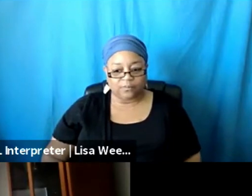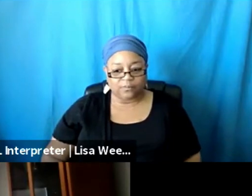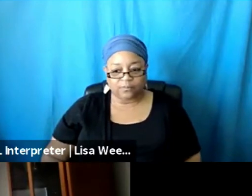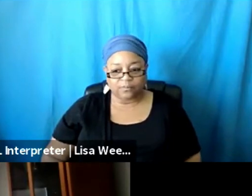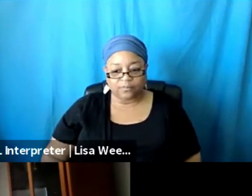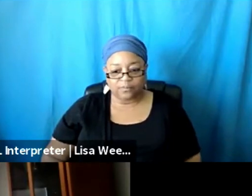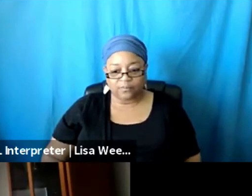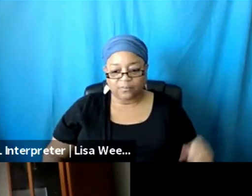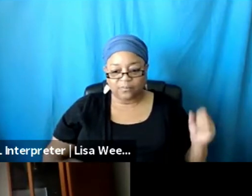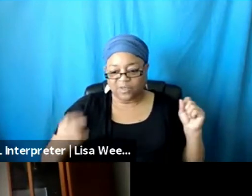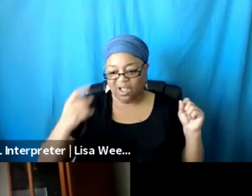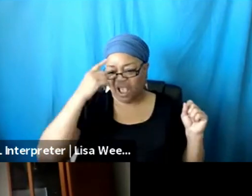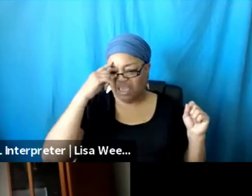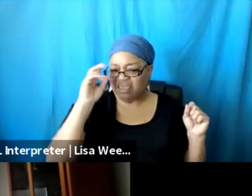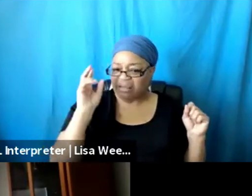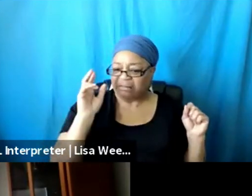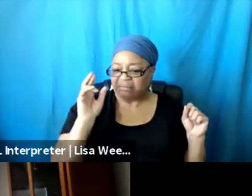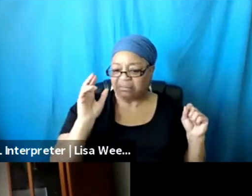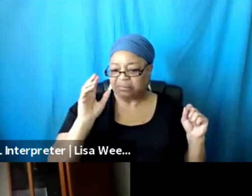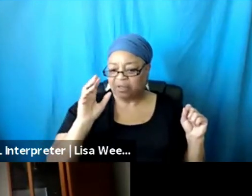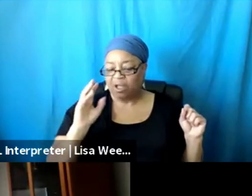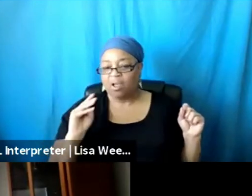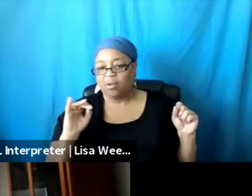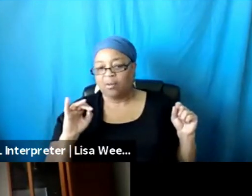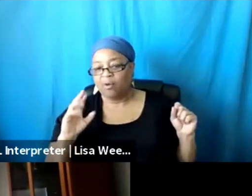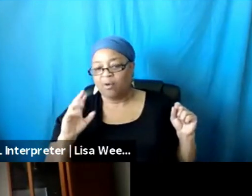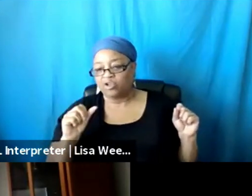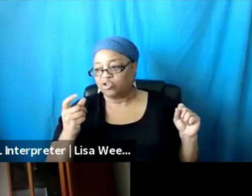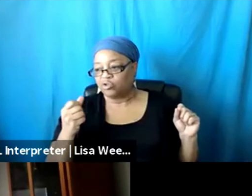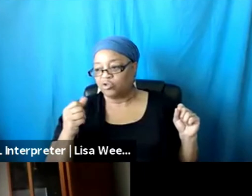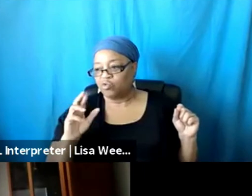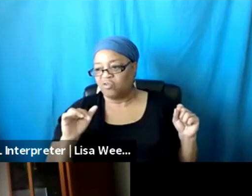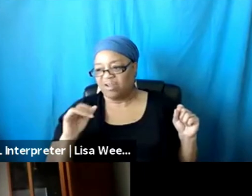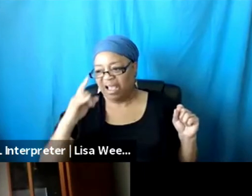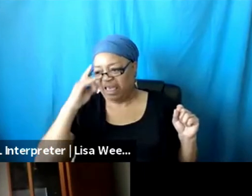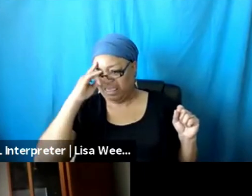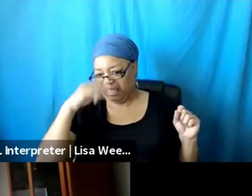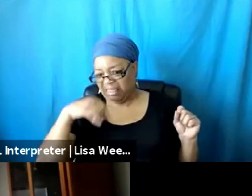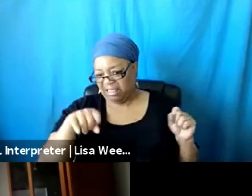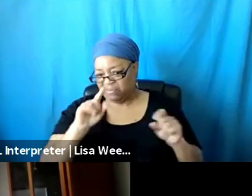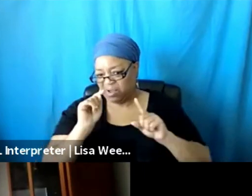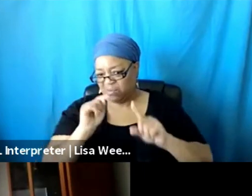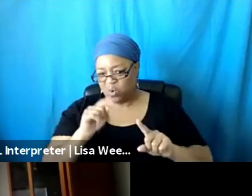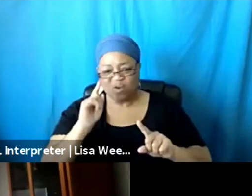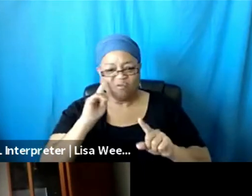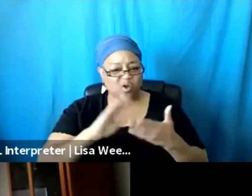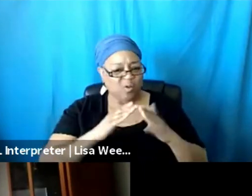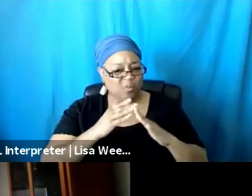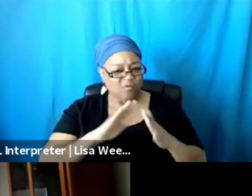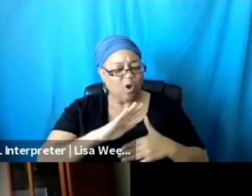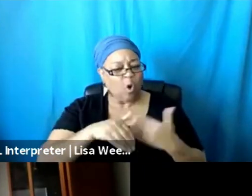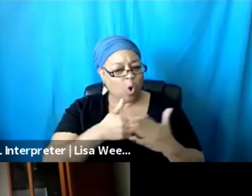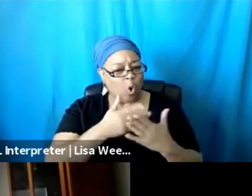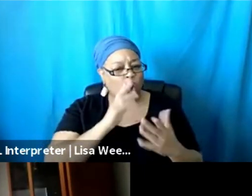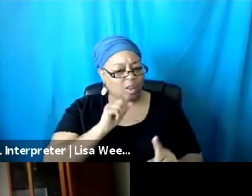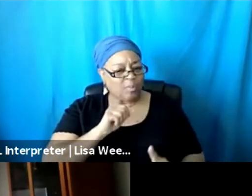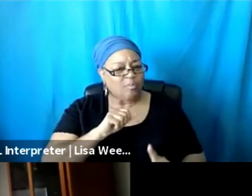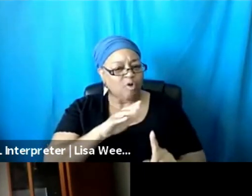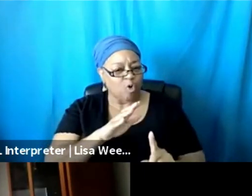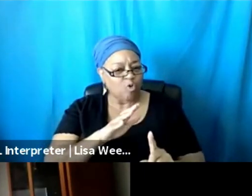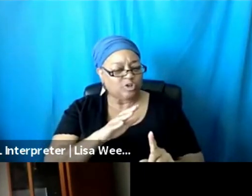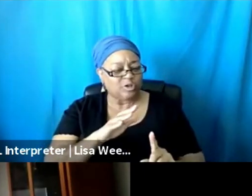I think that was my point of the community for all approach, that it's not just one